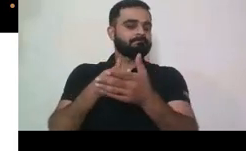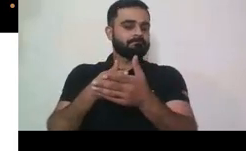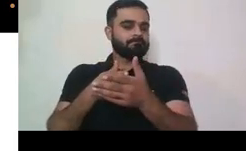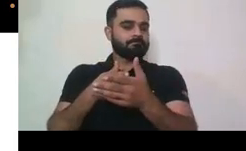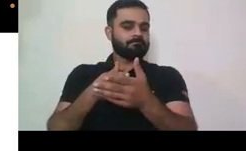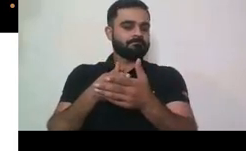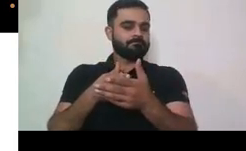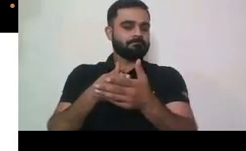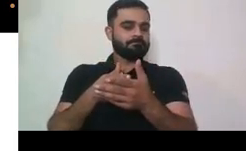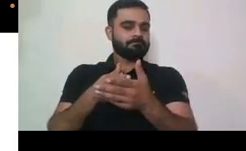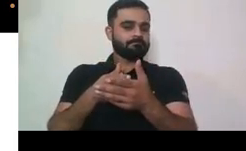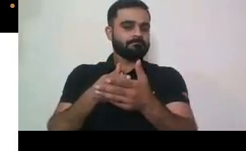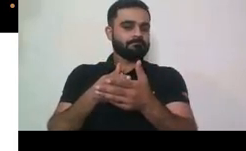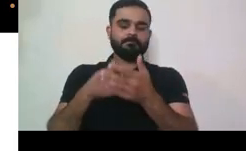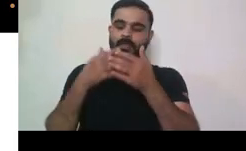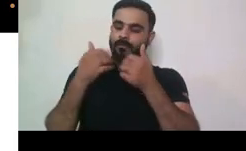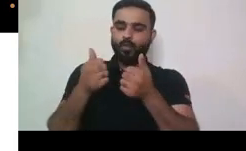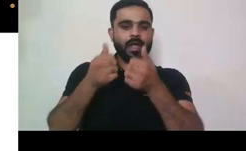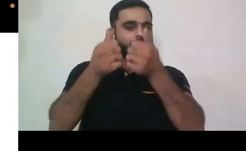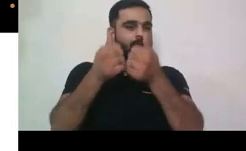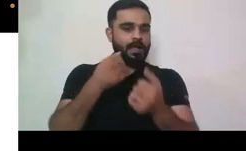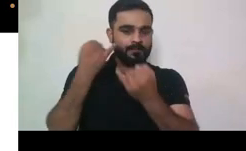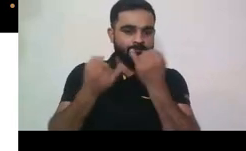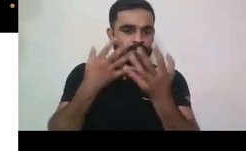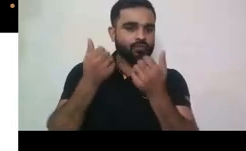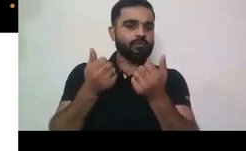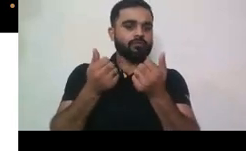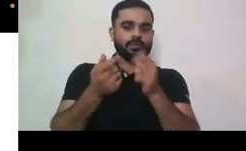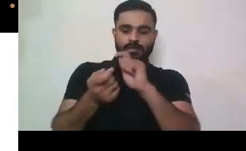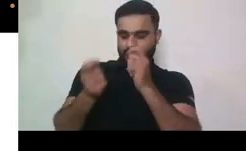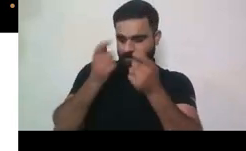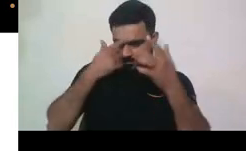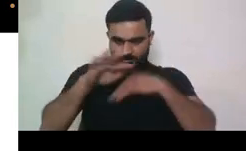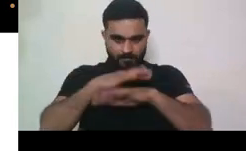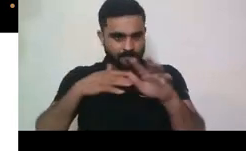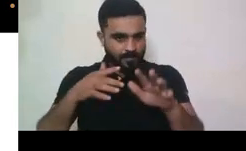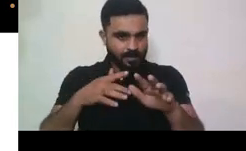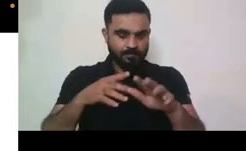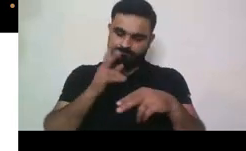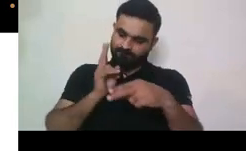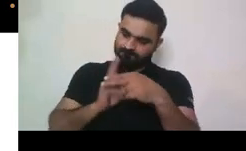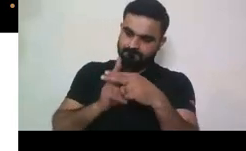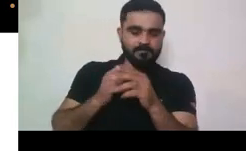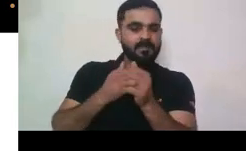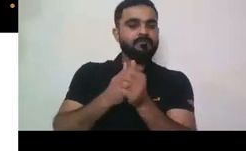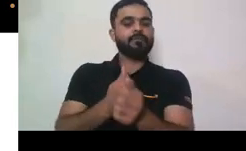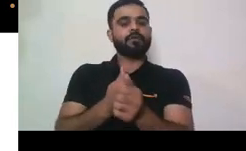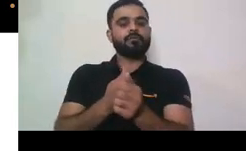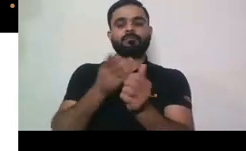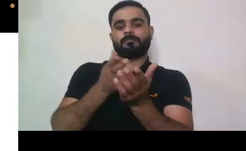the best results they found, whether we should change our strategy or we should stick with that. And in this